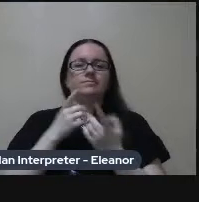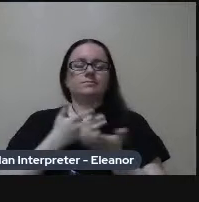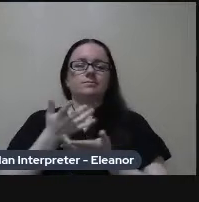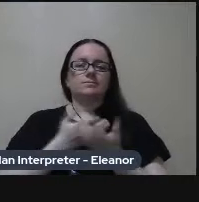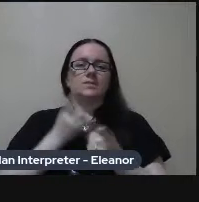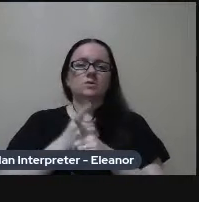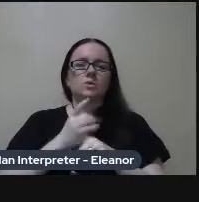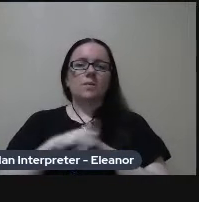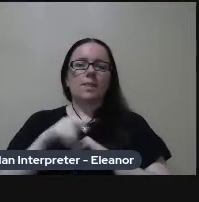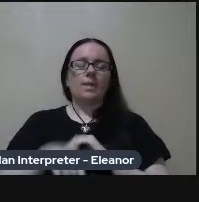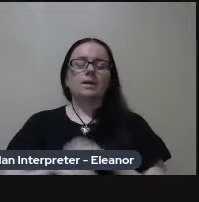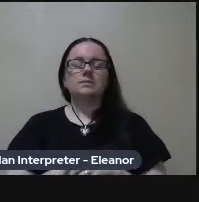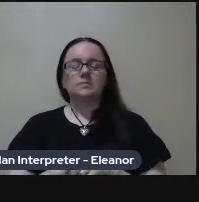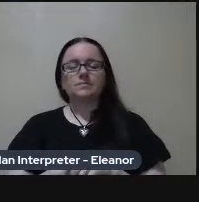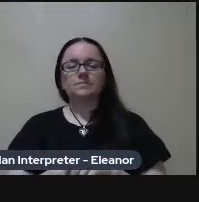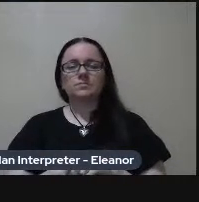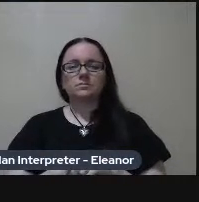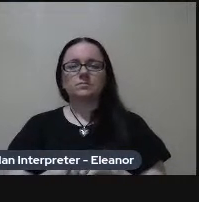slides.